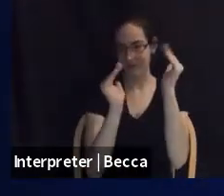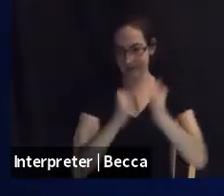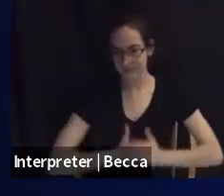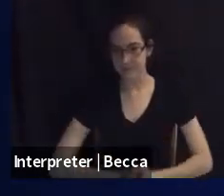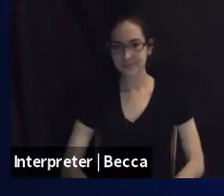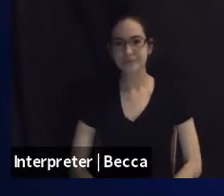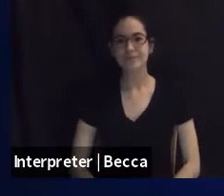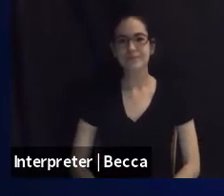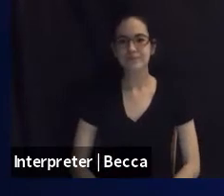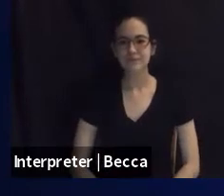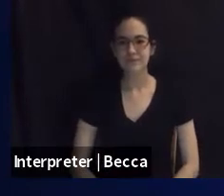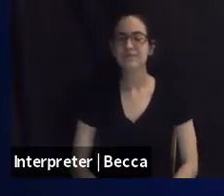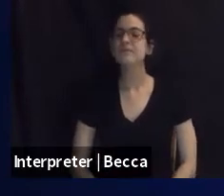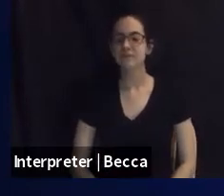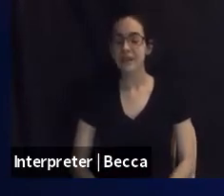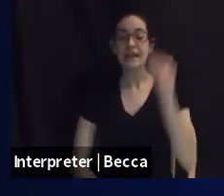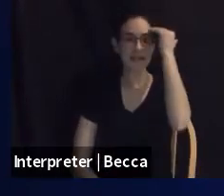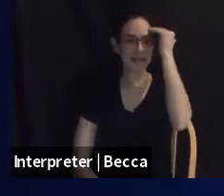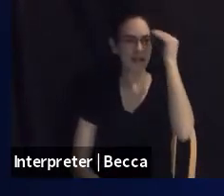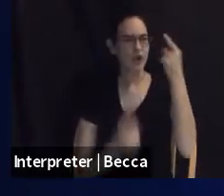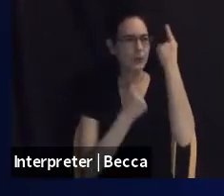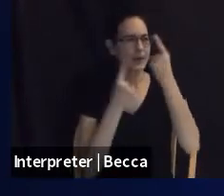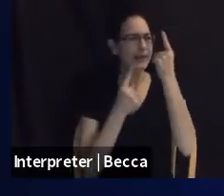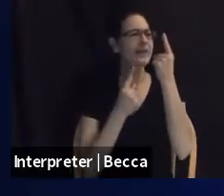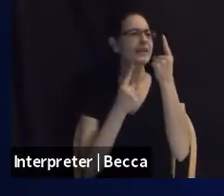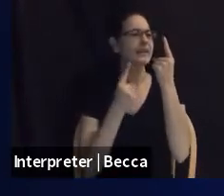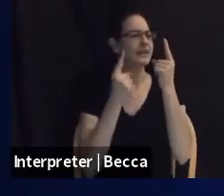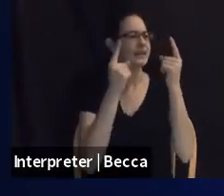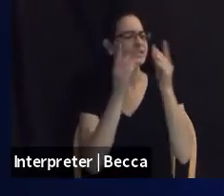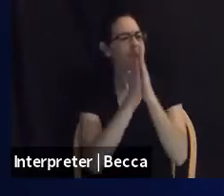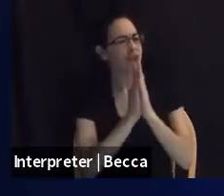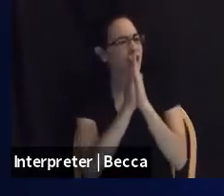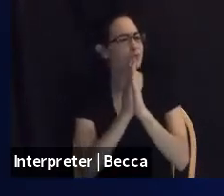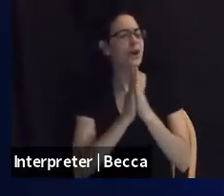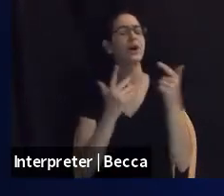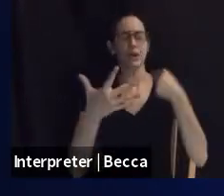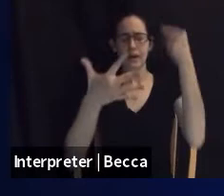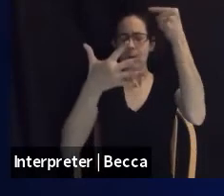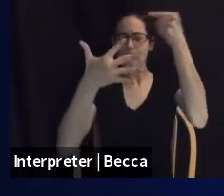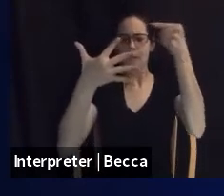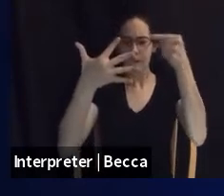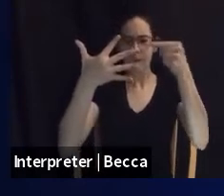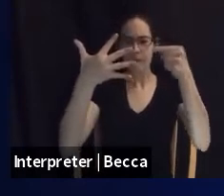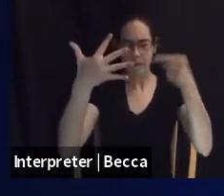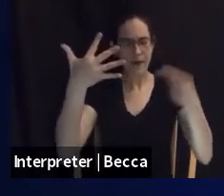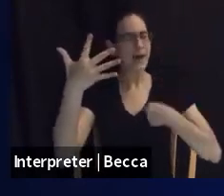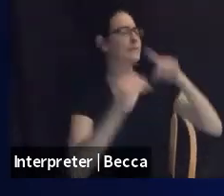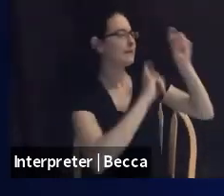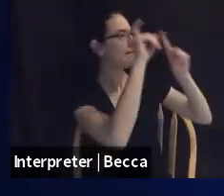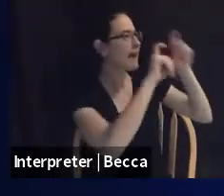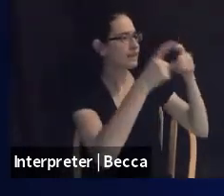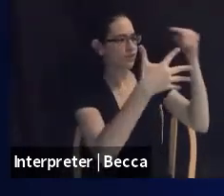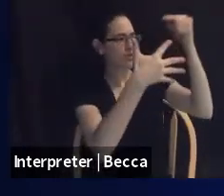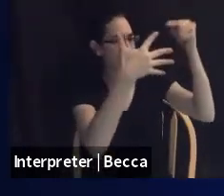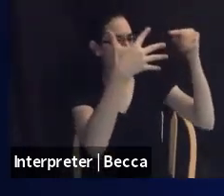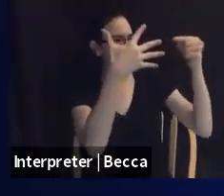expected. And I know sometimes we think of prayer as like we go before God and we have like this laundry list of things. And we're like, okay, God, so let me ask you for these 10 things